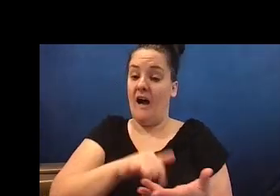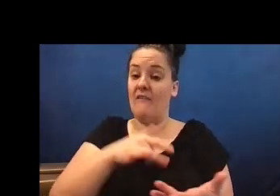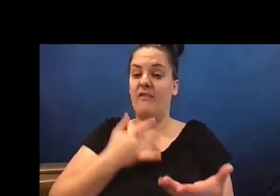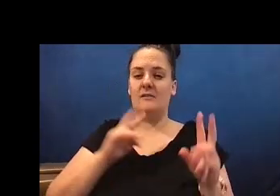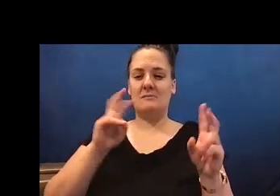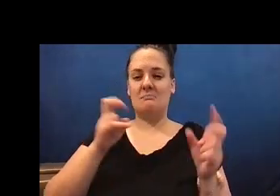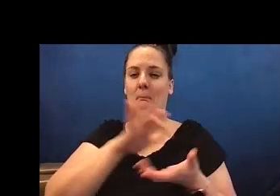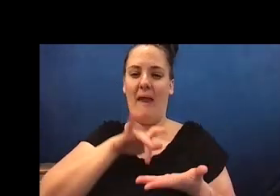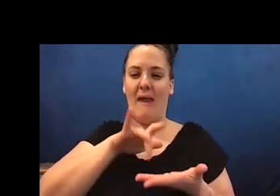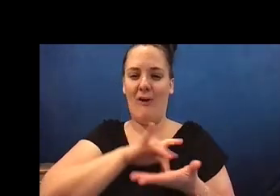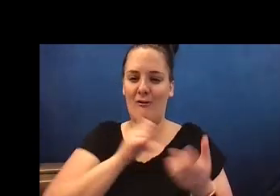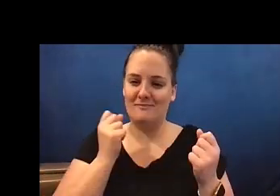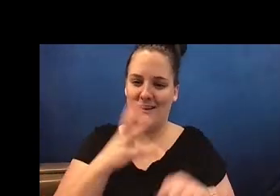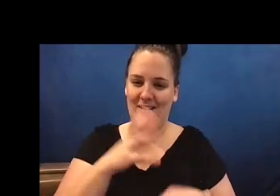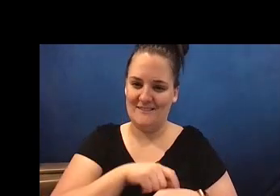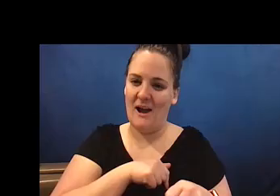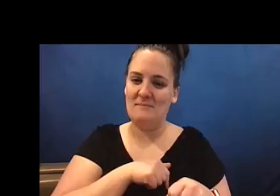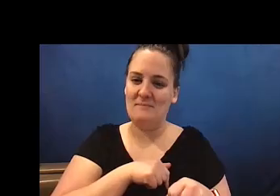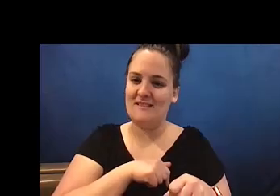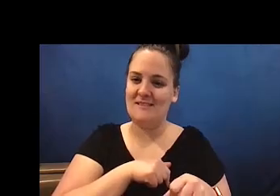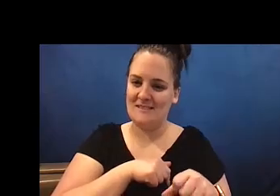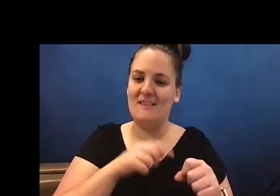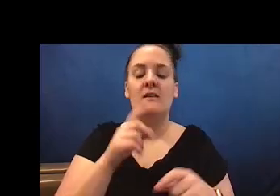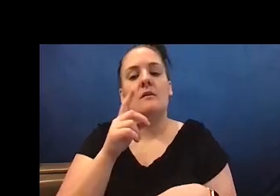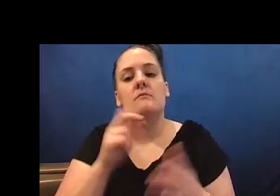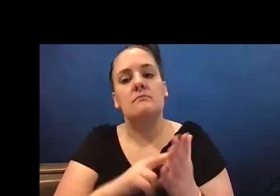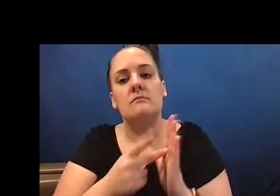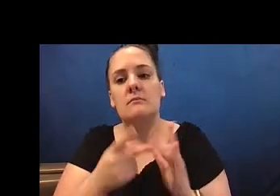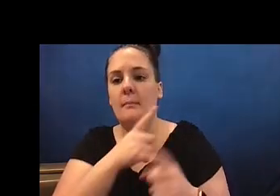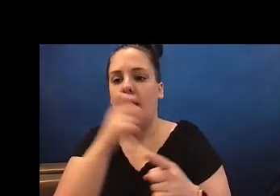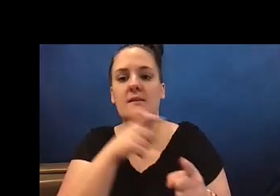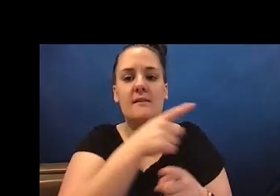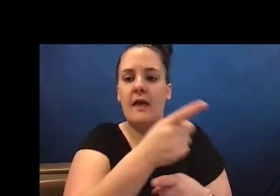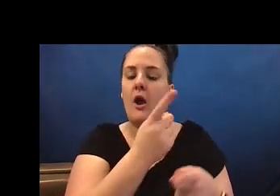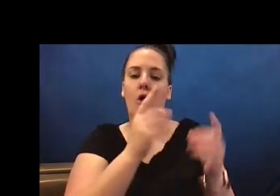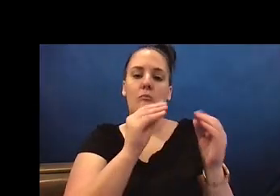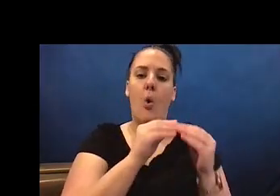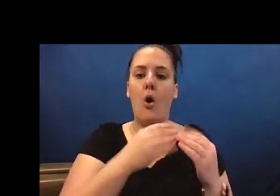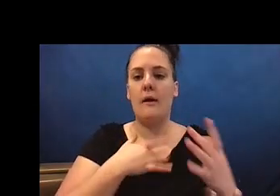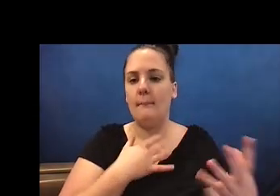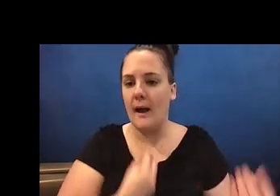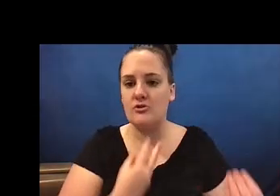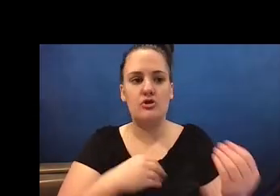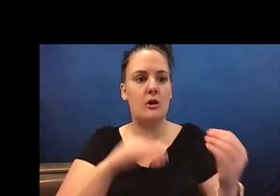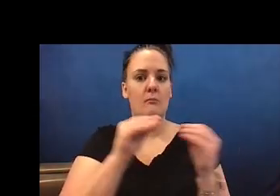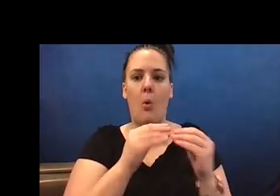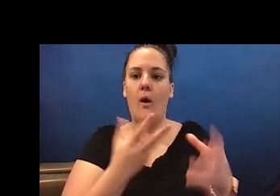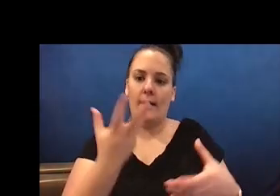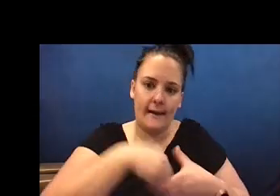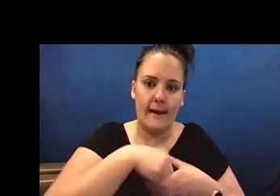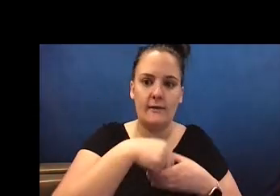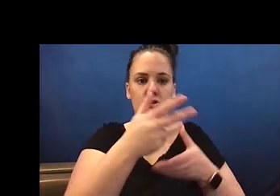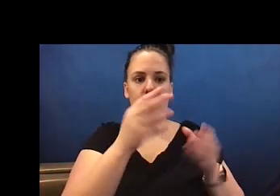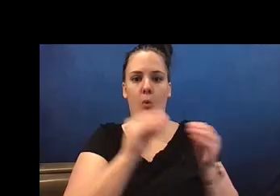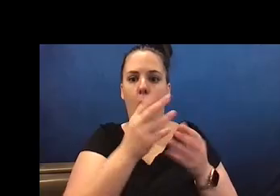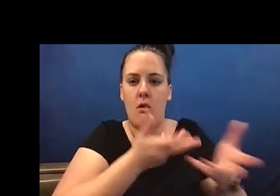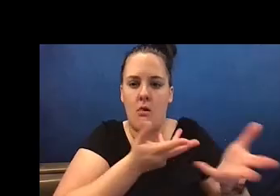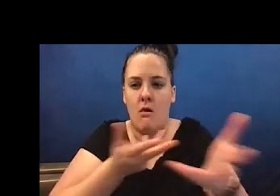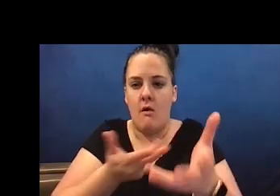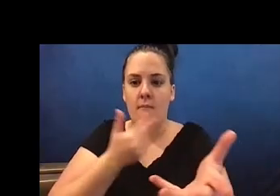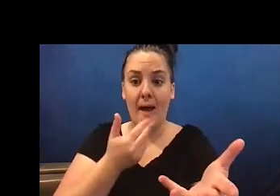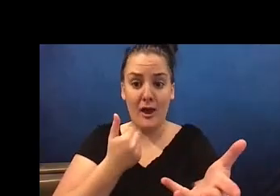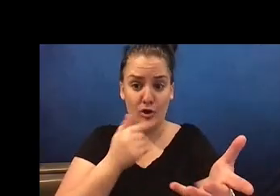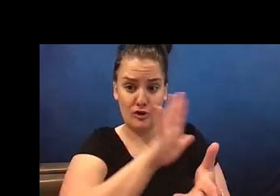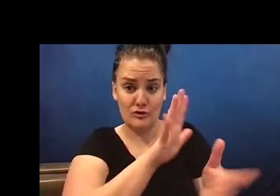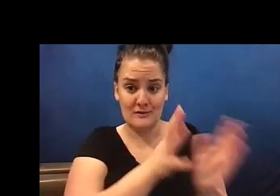reduced turnover, the quality of the staff, the level of compassion and engagement that we hear over and over again. And most importantly, it all translates into better